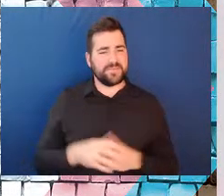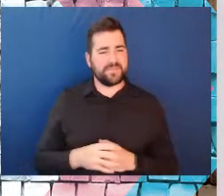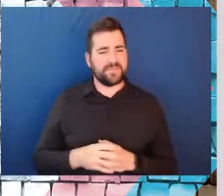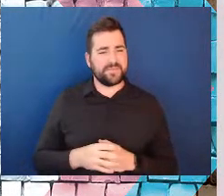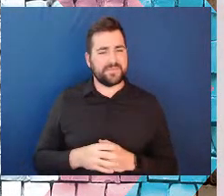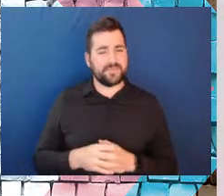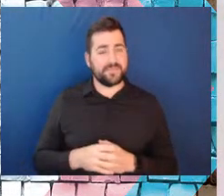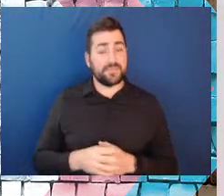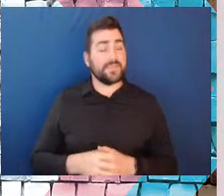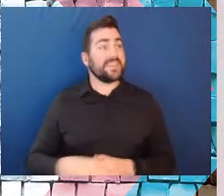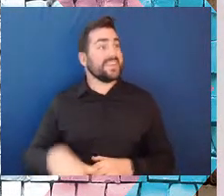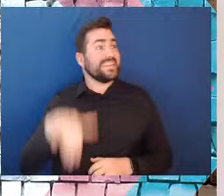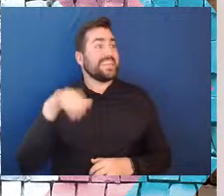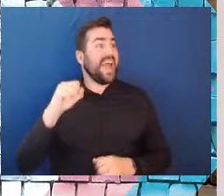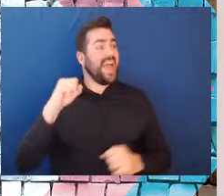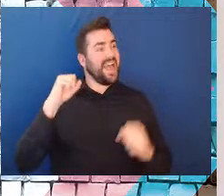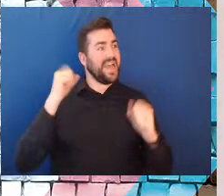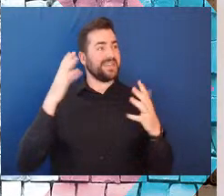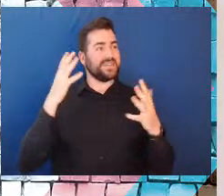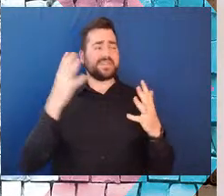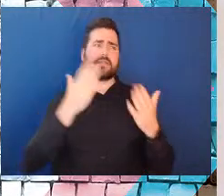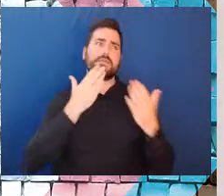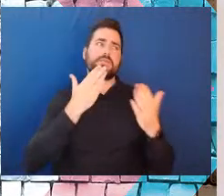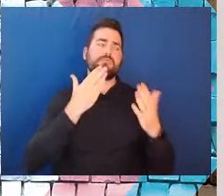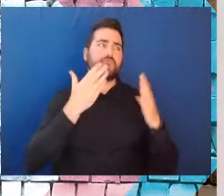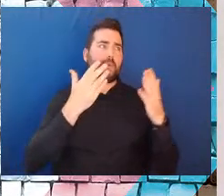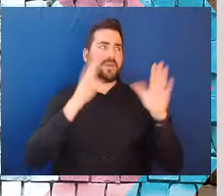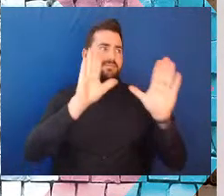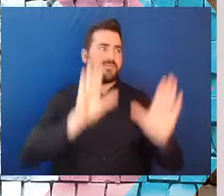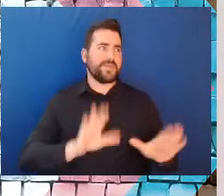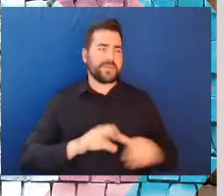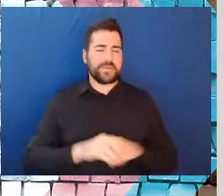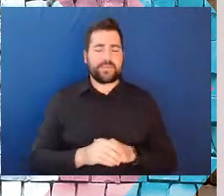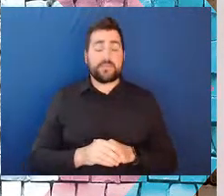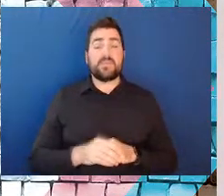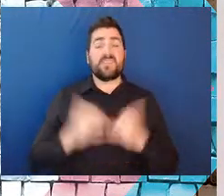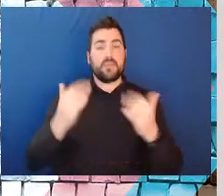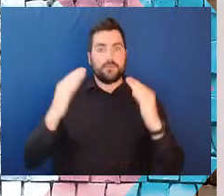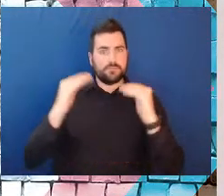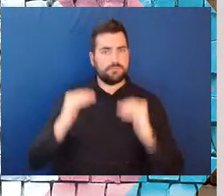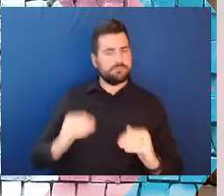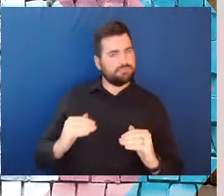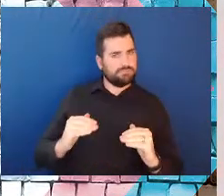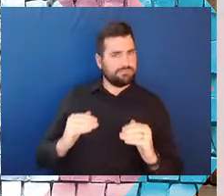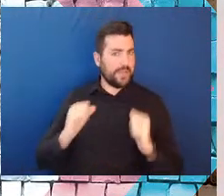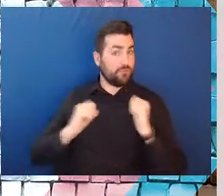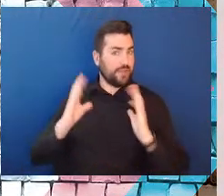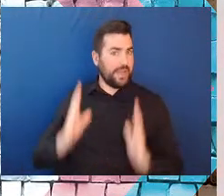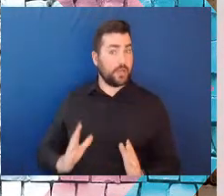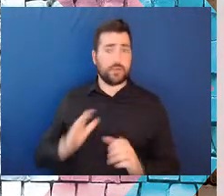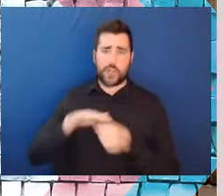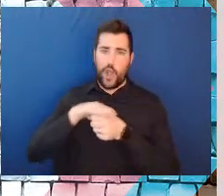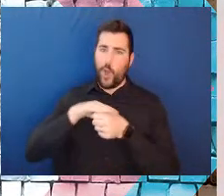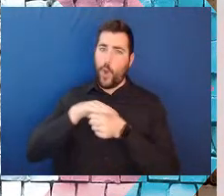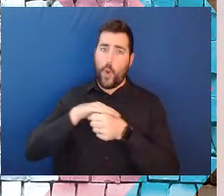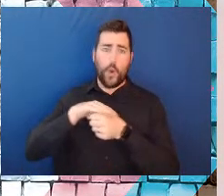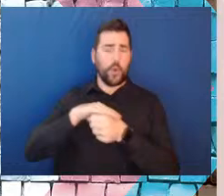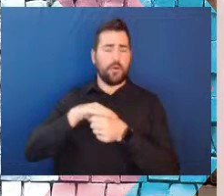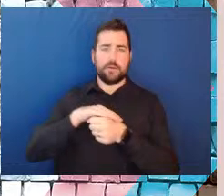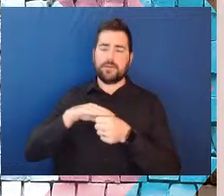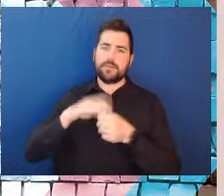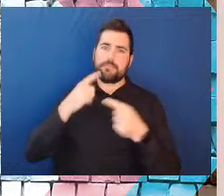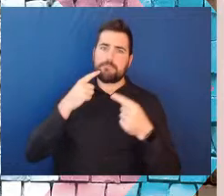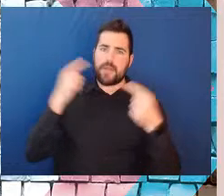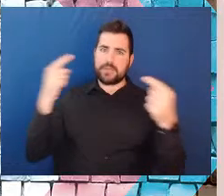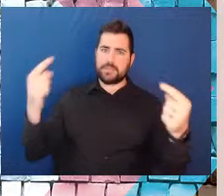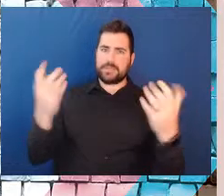Yes, that was awesome. Thank you so much. We are going to move right along, everyone, to your next entertainer. She is also a local legend here in Orlando. She is a staple.